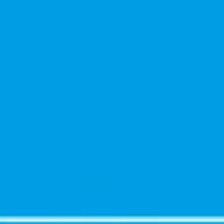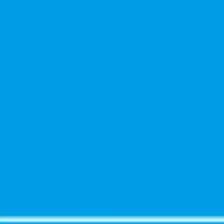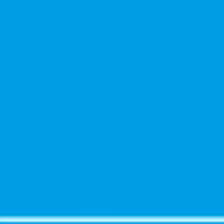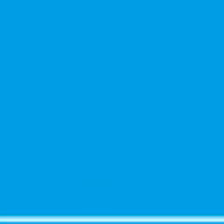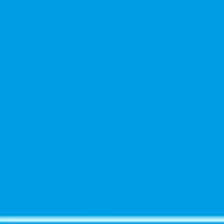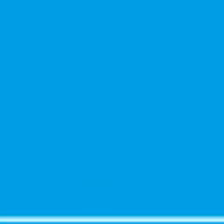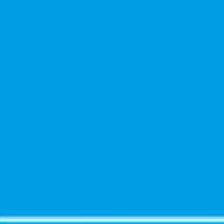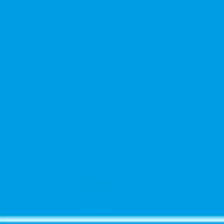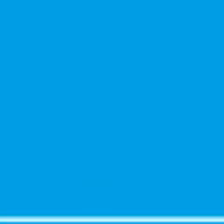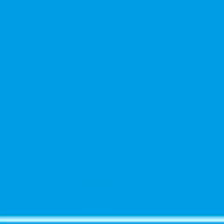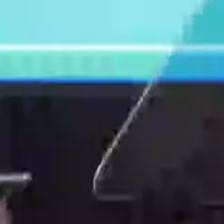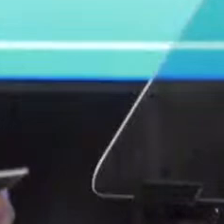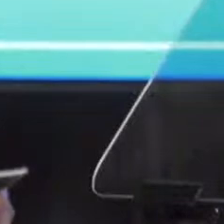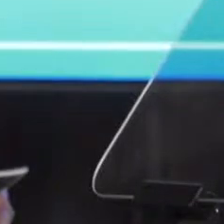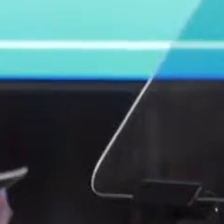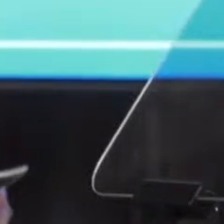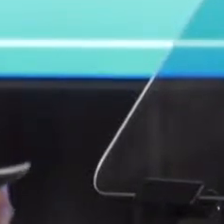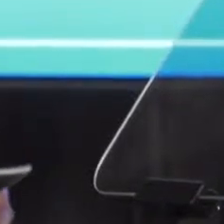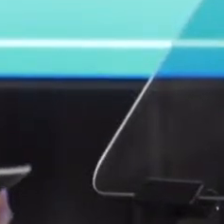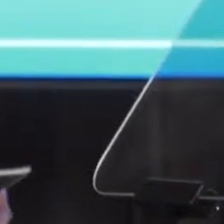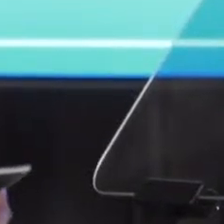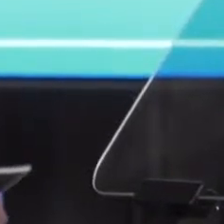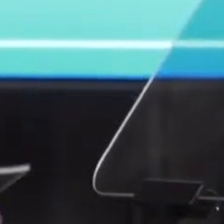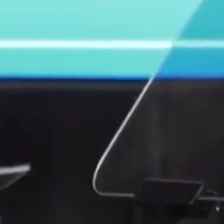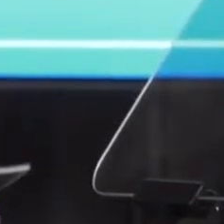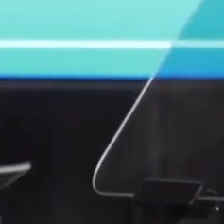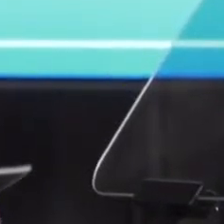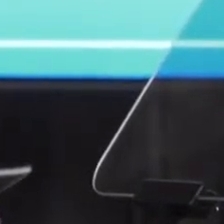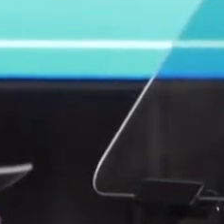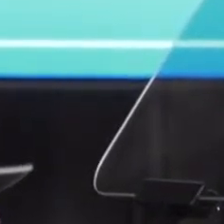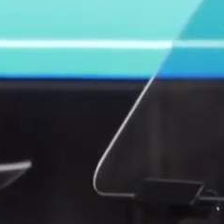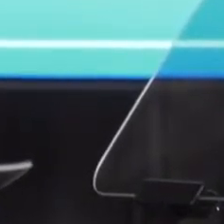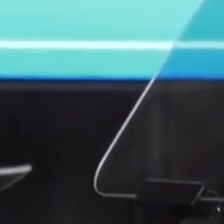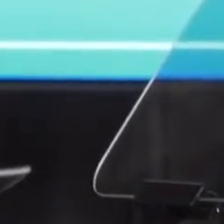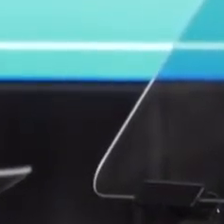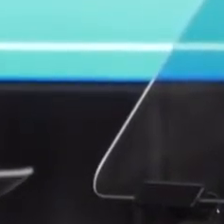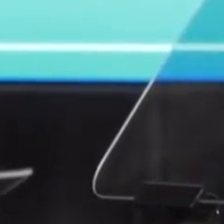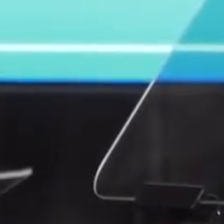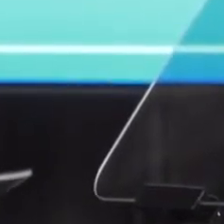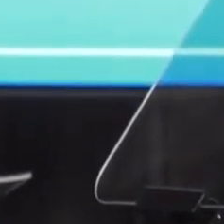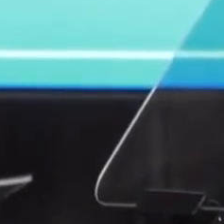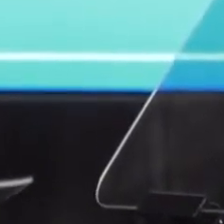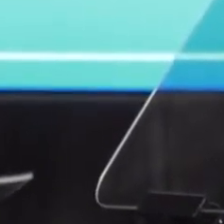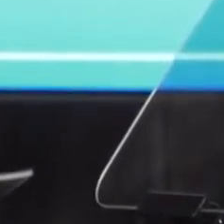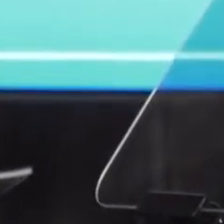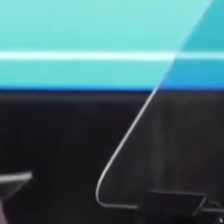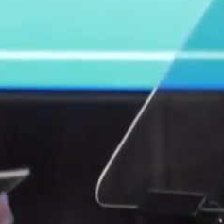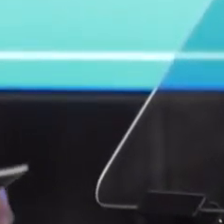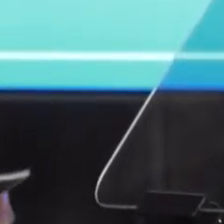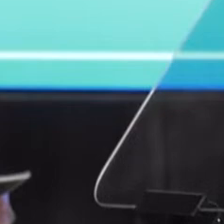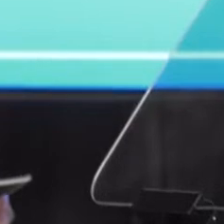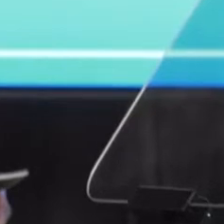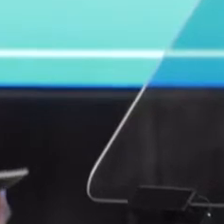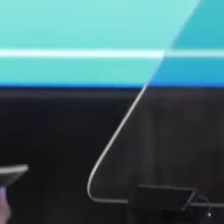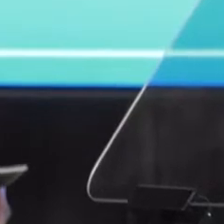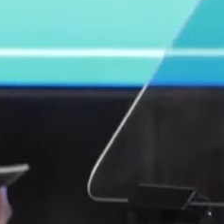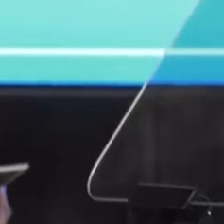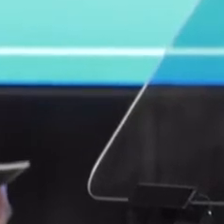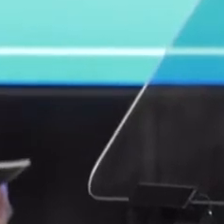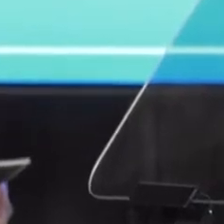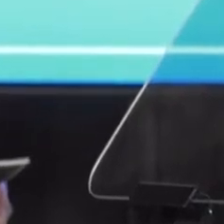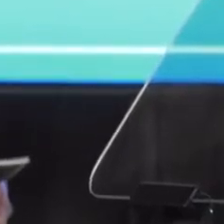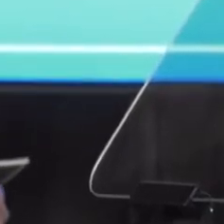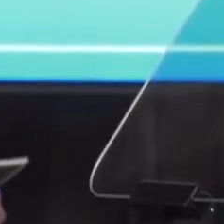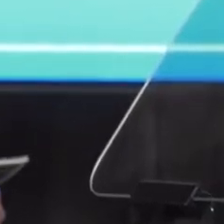First tonight, the presentation of our colors from the Salt Lake City Fire Department's Honor Guard. Then followed by a land acknowledgement